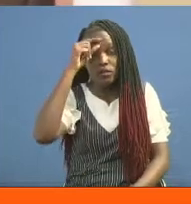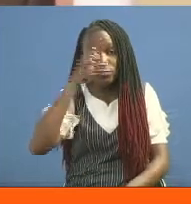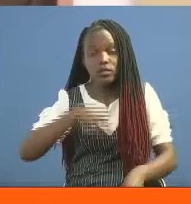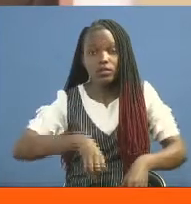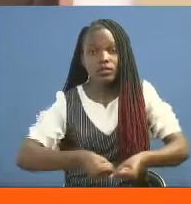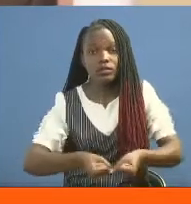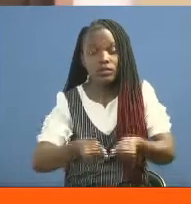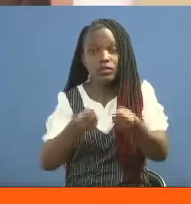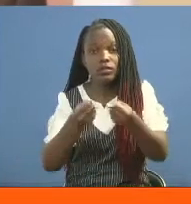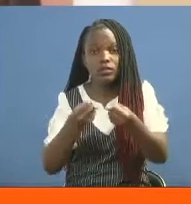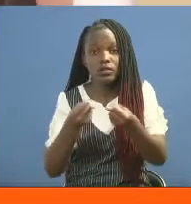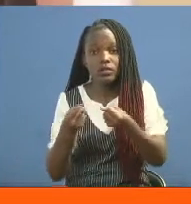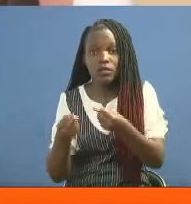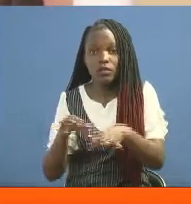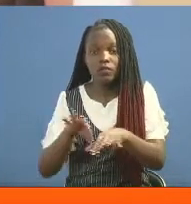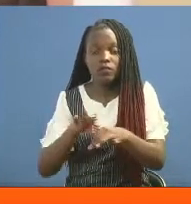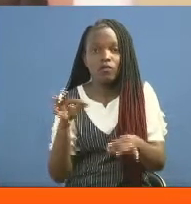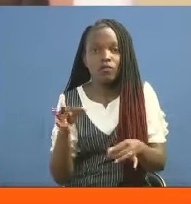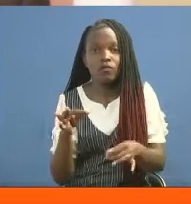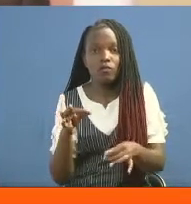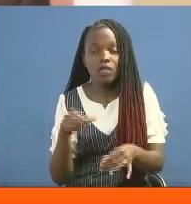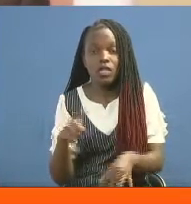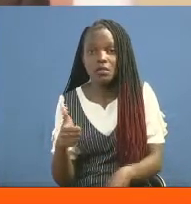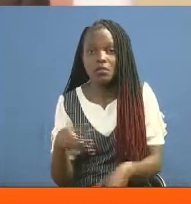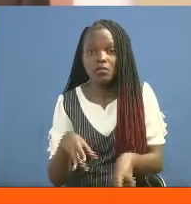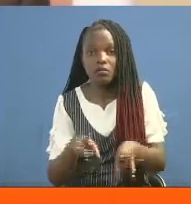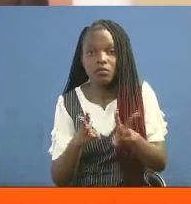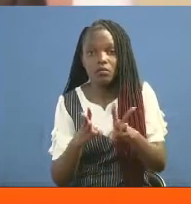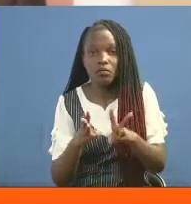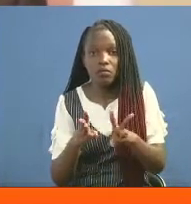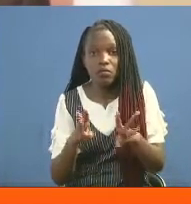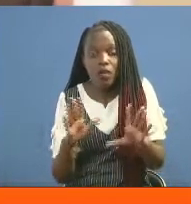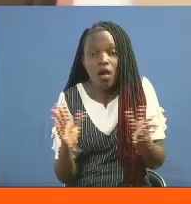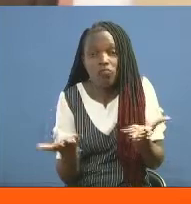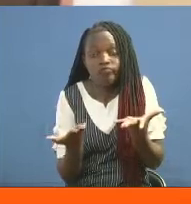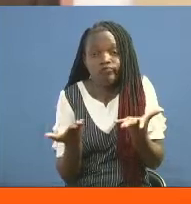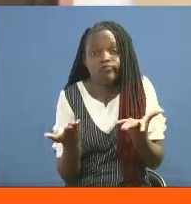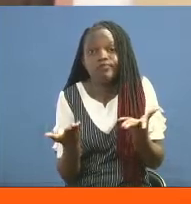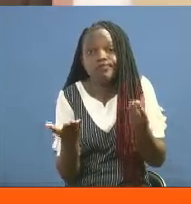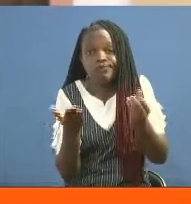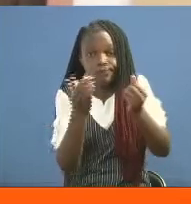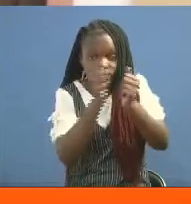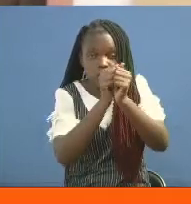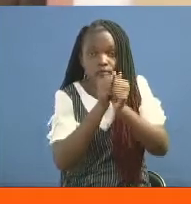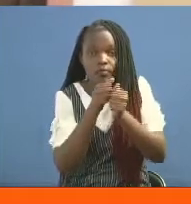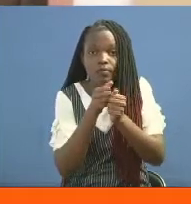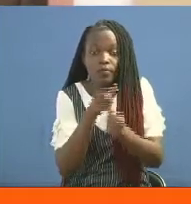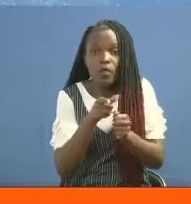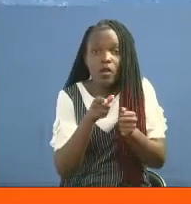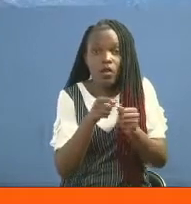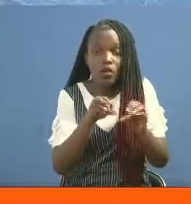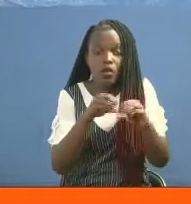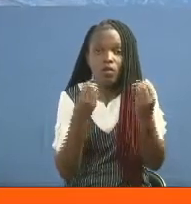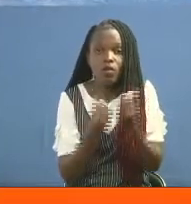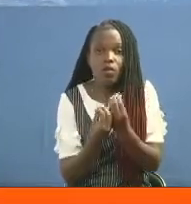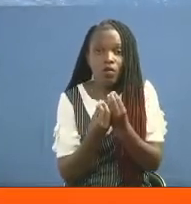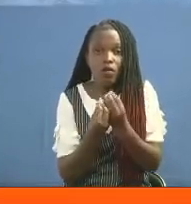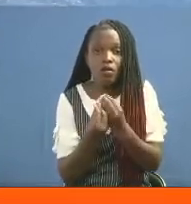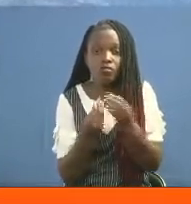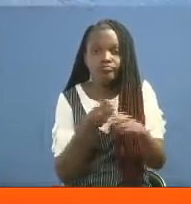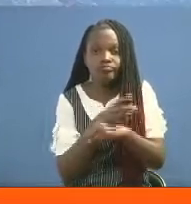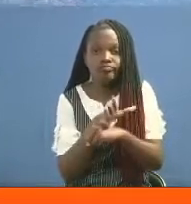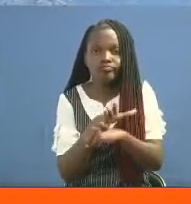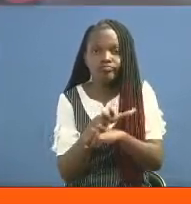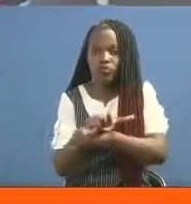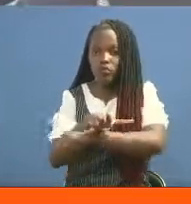then they can find an avenue how to engage with bigger organizations. Virusi vya